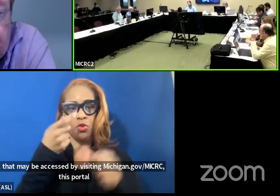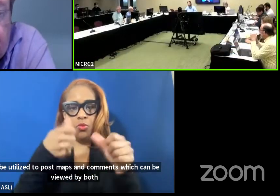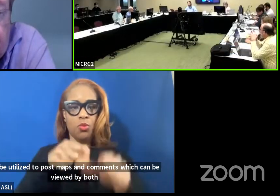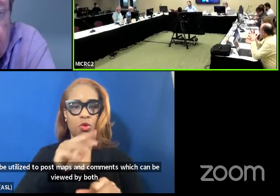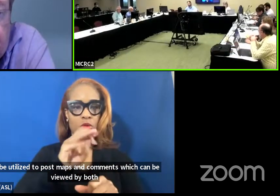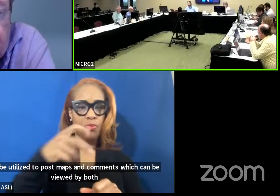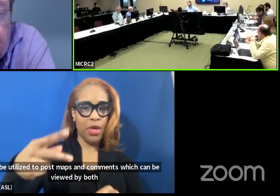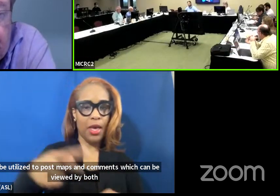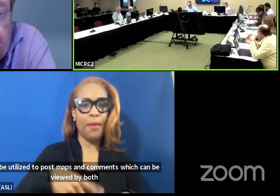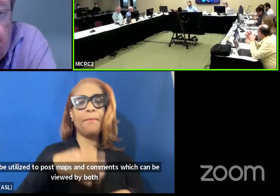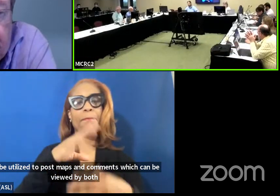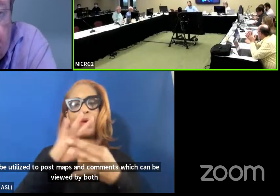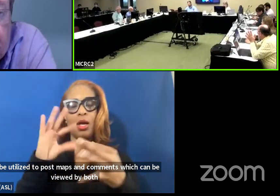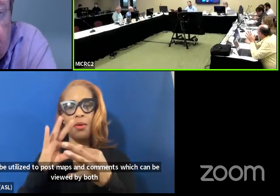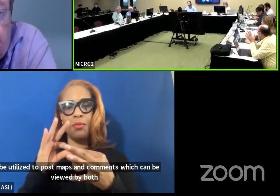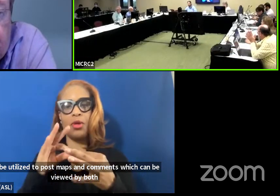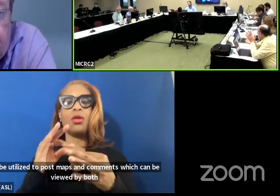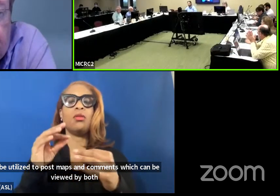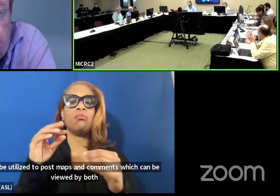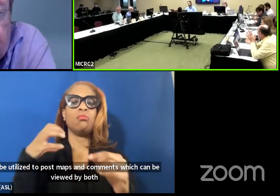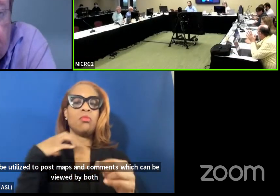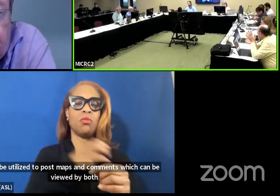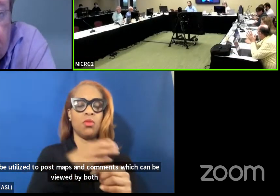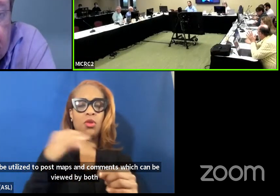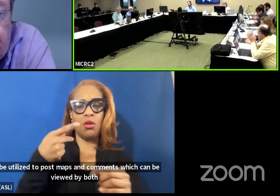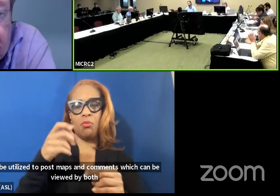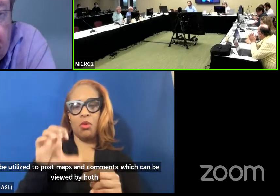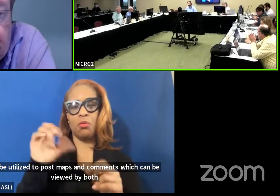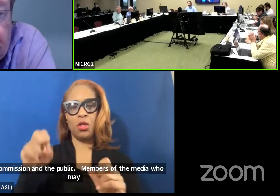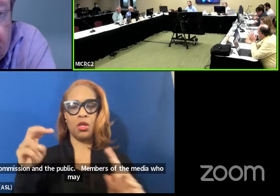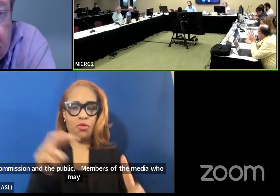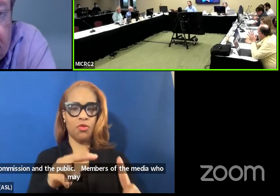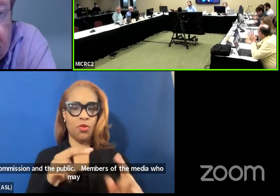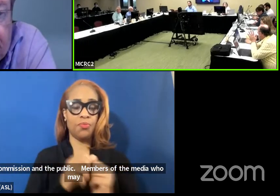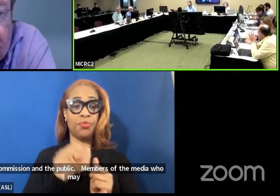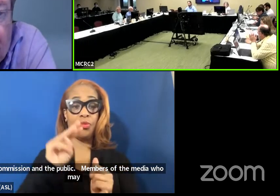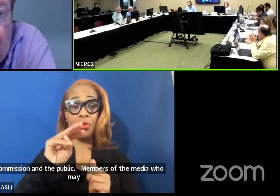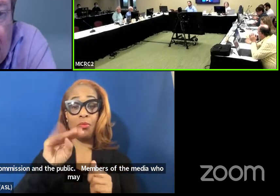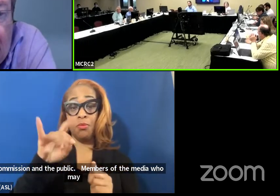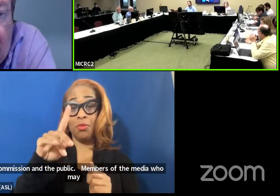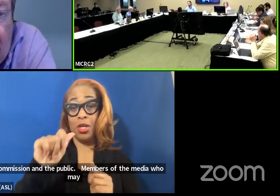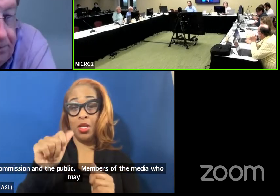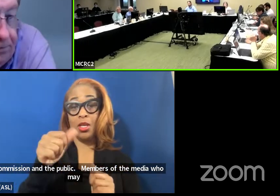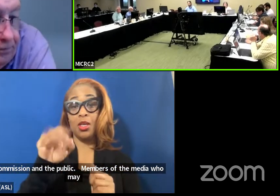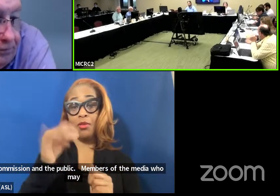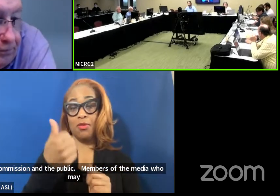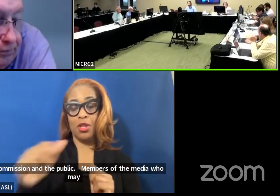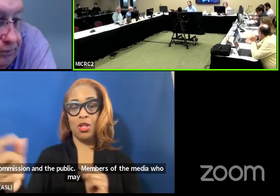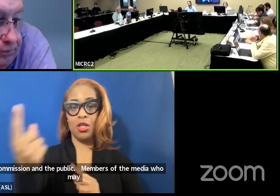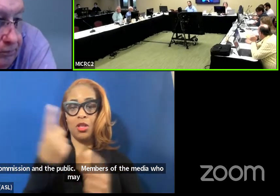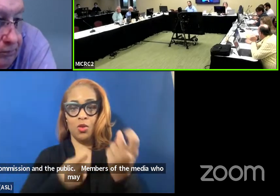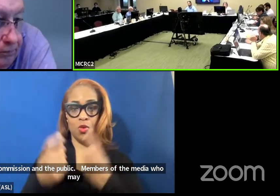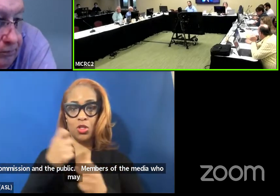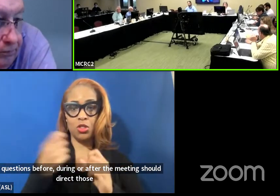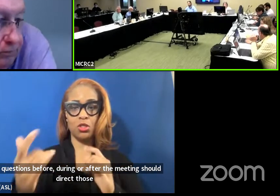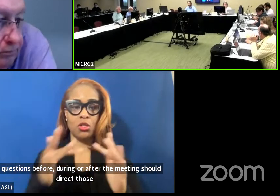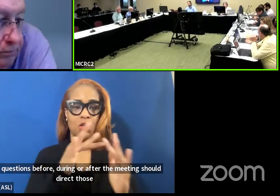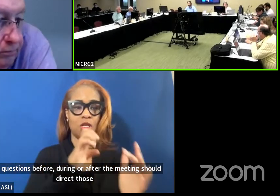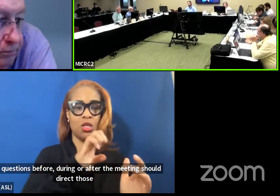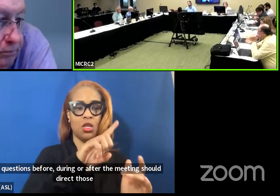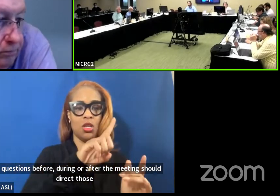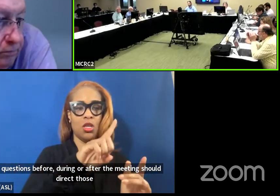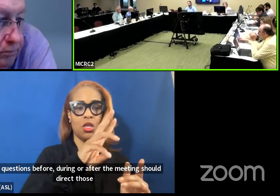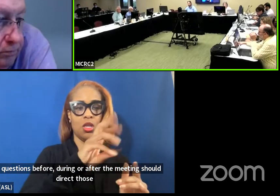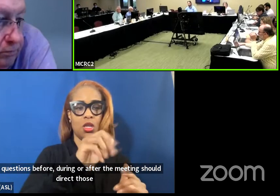can be viewed by both the commission and the public members of the media who may have questions before during or after the meeting should direct those questions to